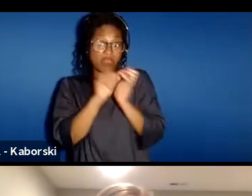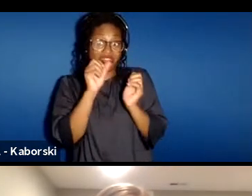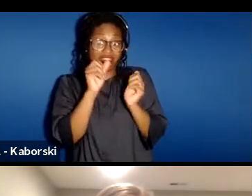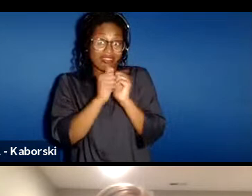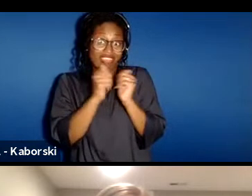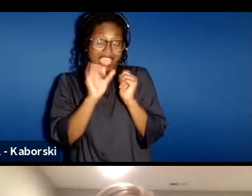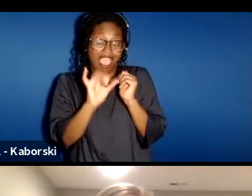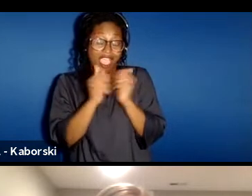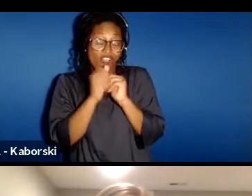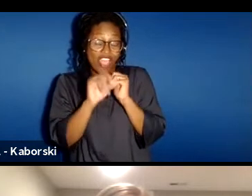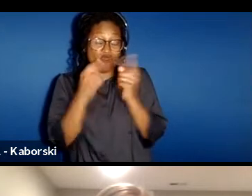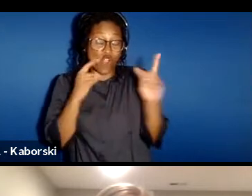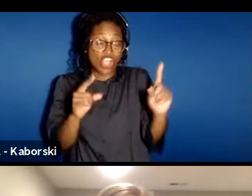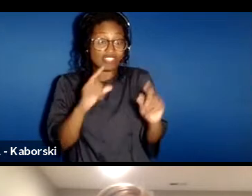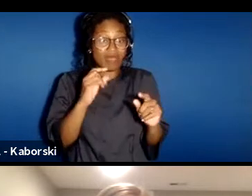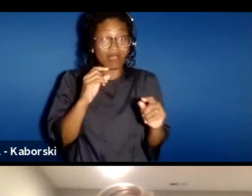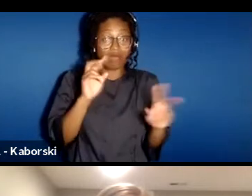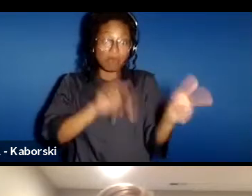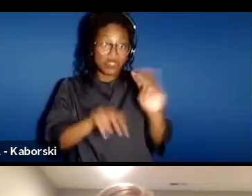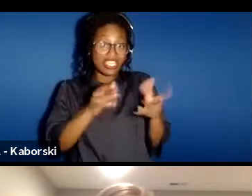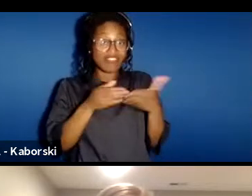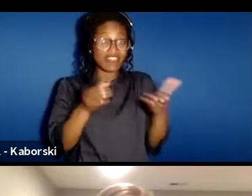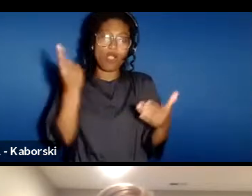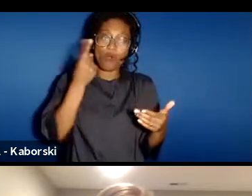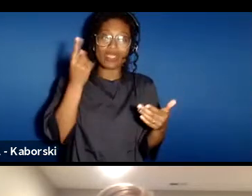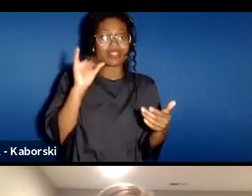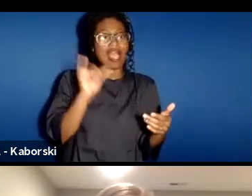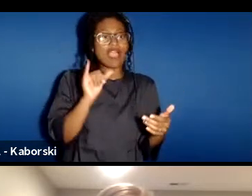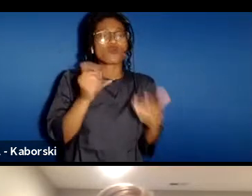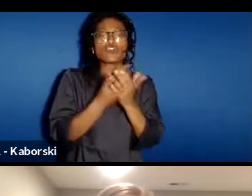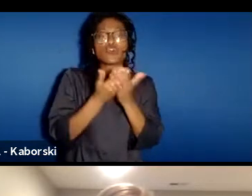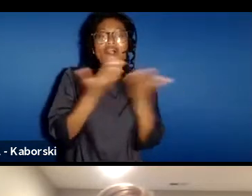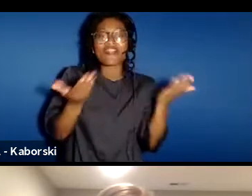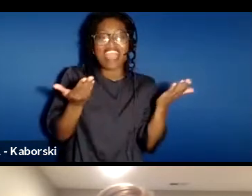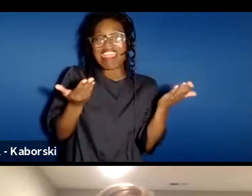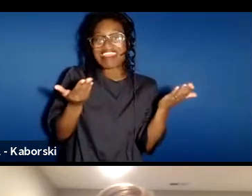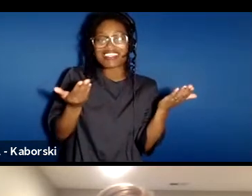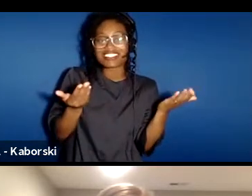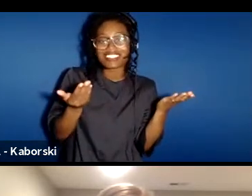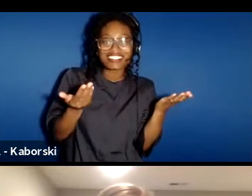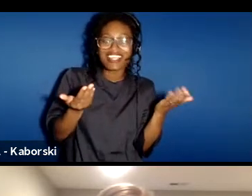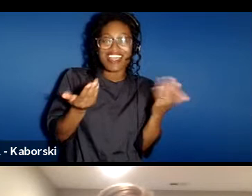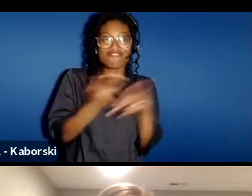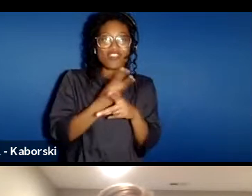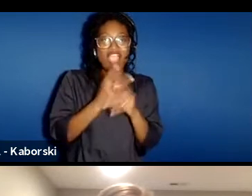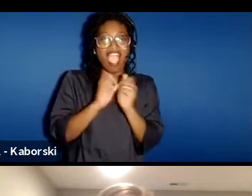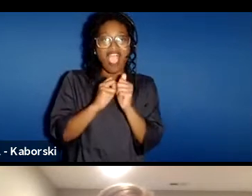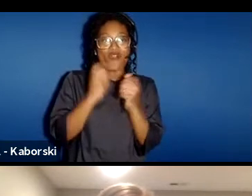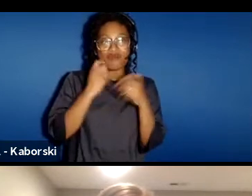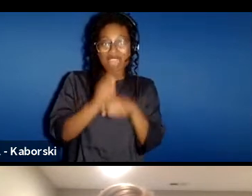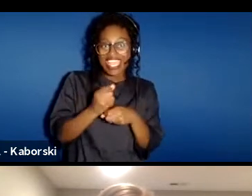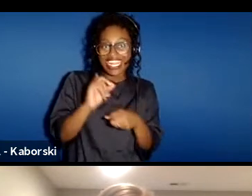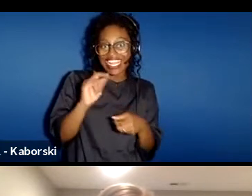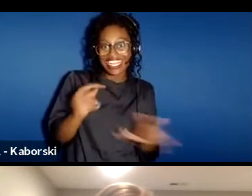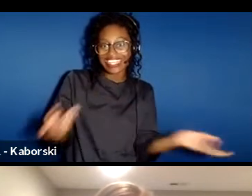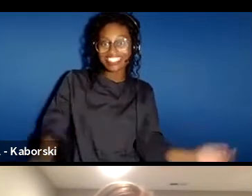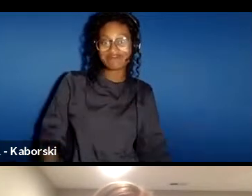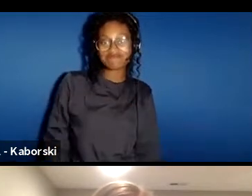So I'm always looking at things as far as like how, what are new things that are out there, and figuring out how they were made.